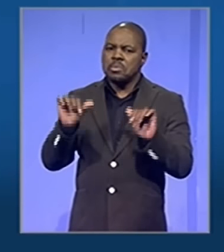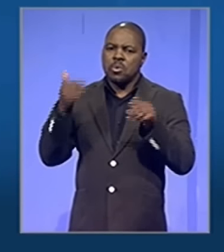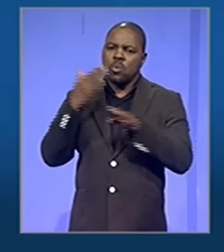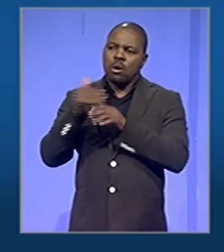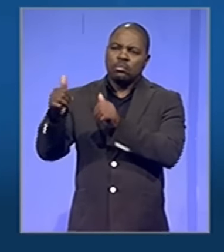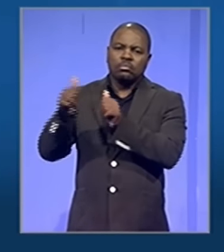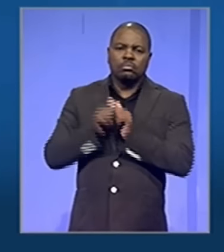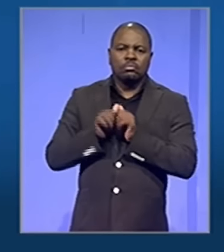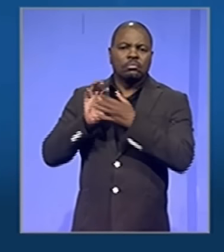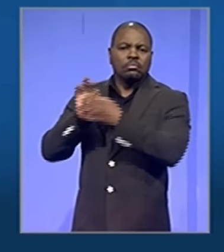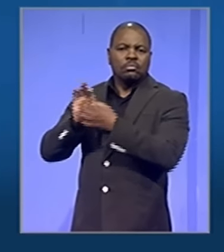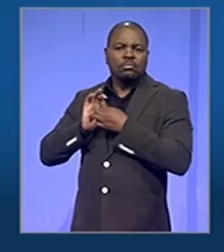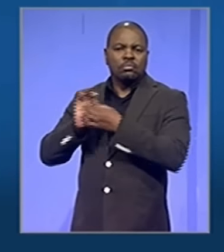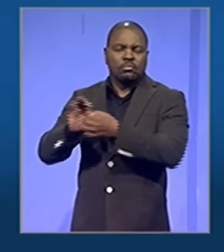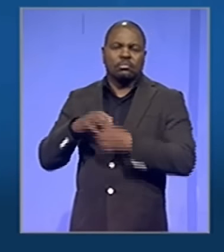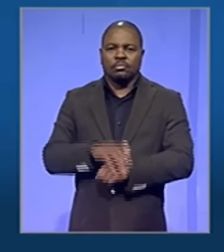tirišano.